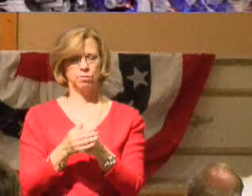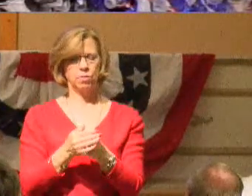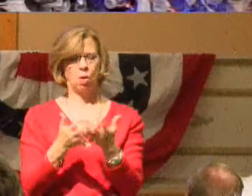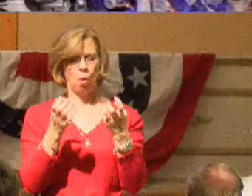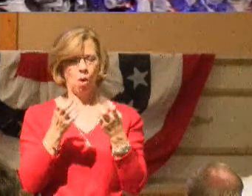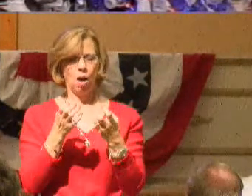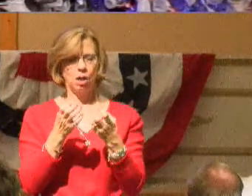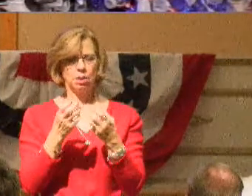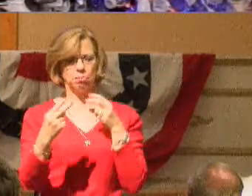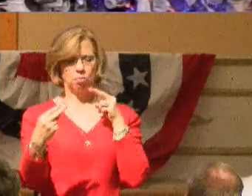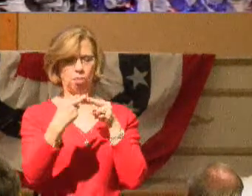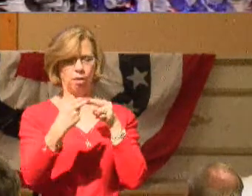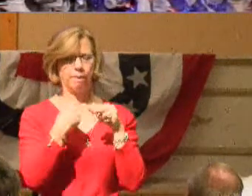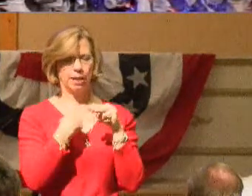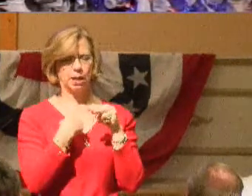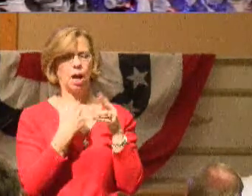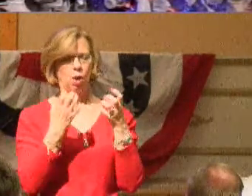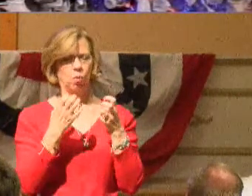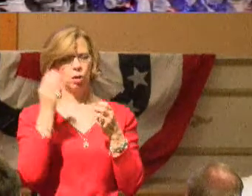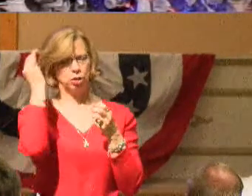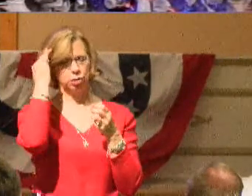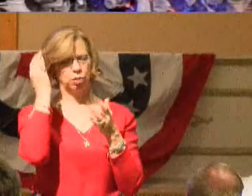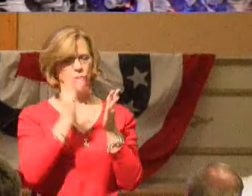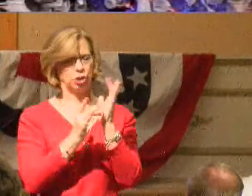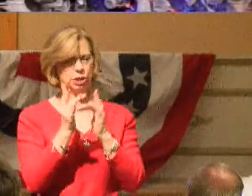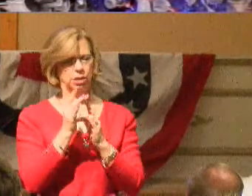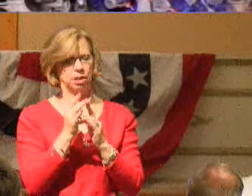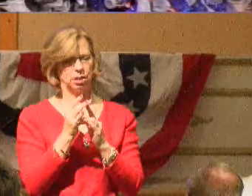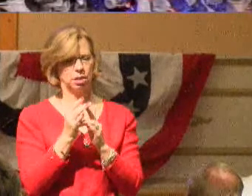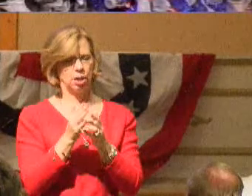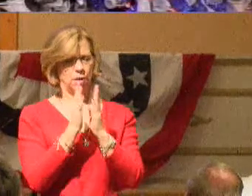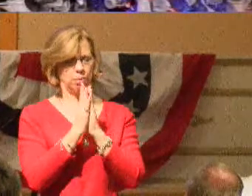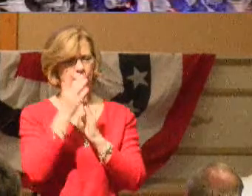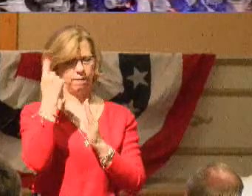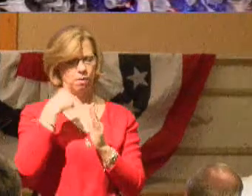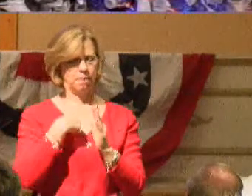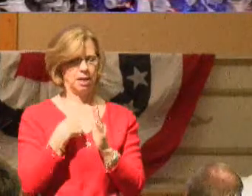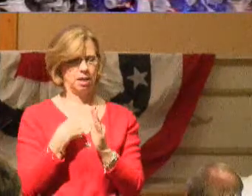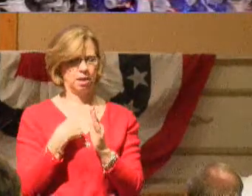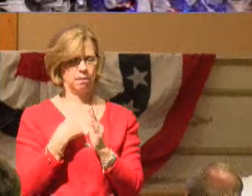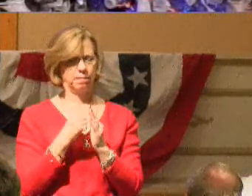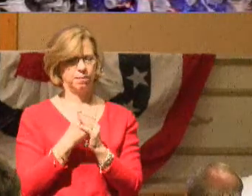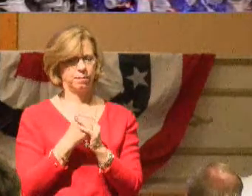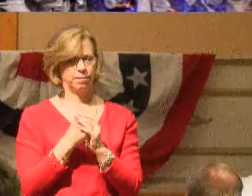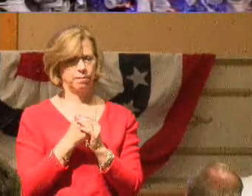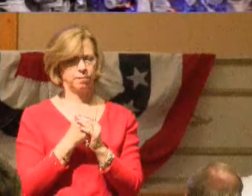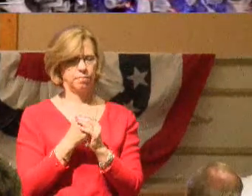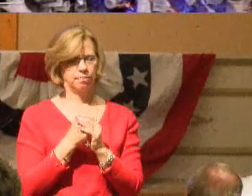don't know Jesus, just pray for me, Pastor. Pray for me, Jim. Pray for me.